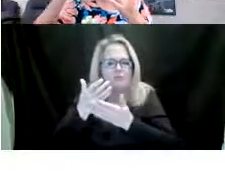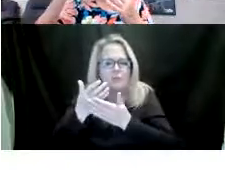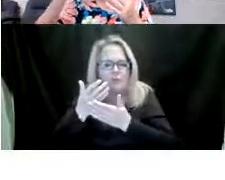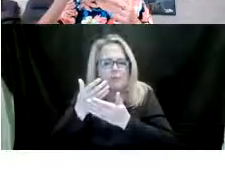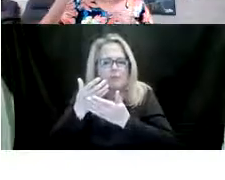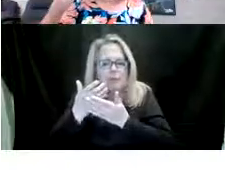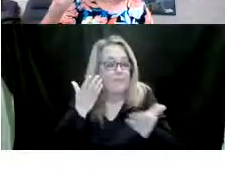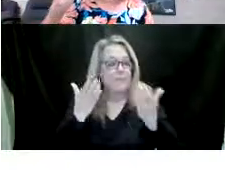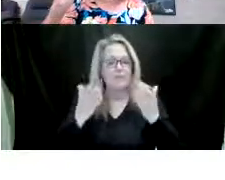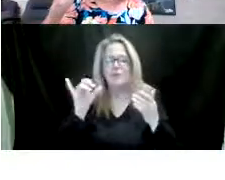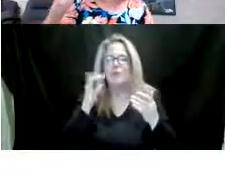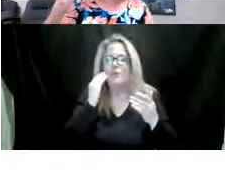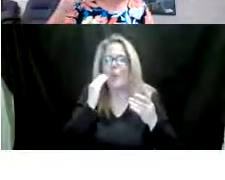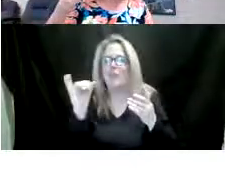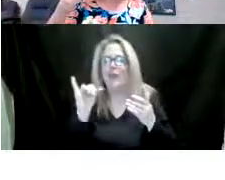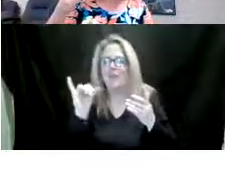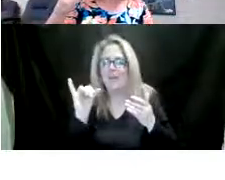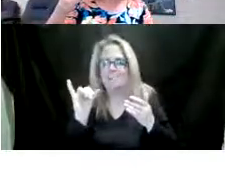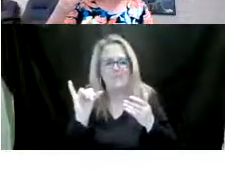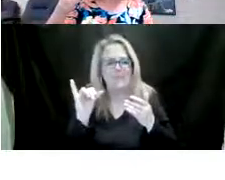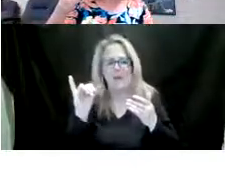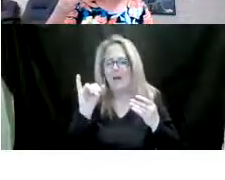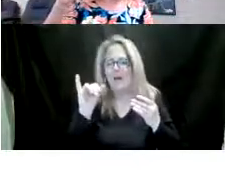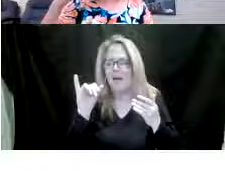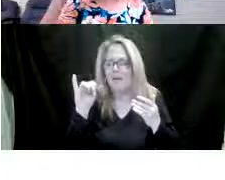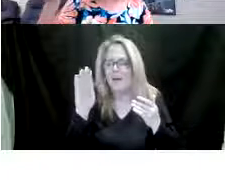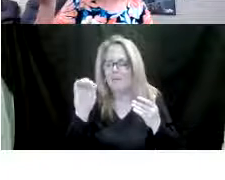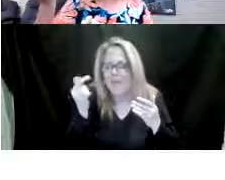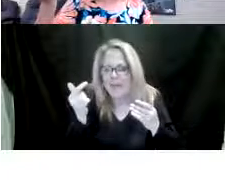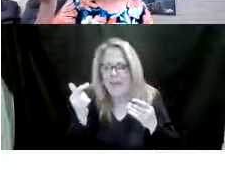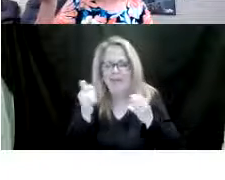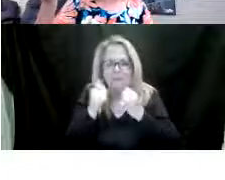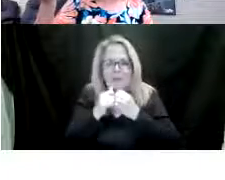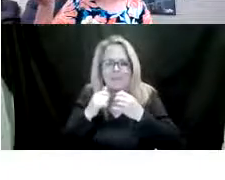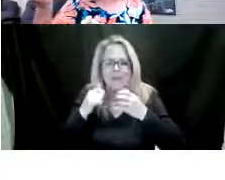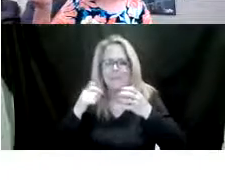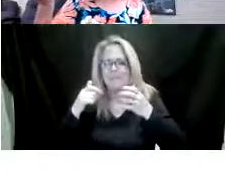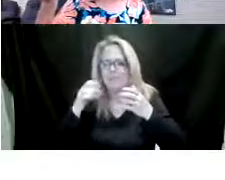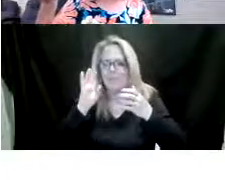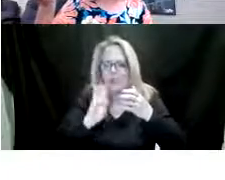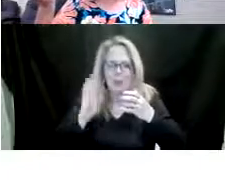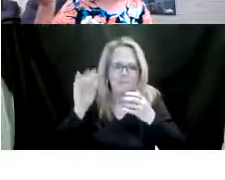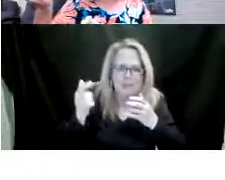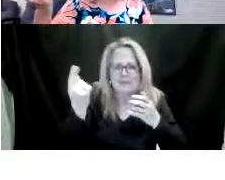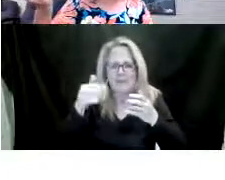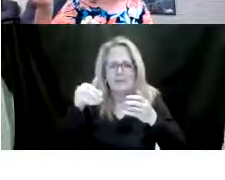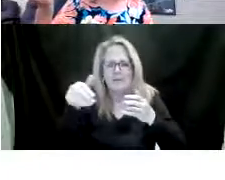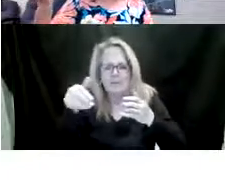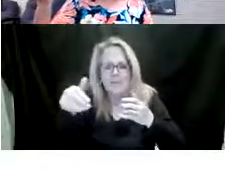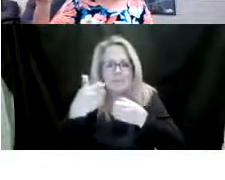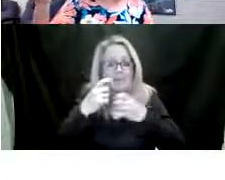really makes a sound with very little touch is an important way to start. You can always up the ante as kids show you they're ready for